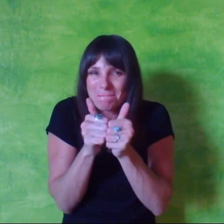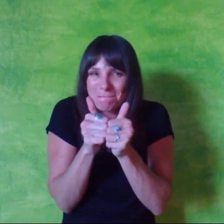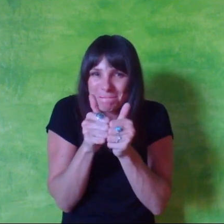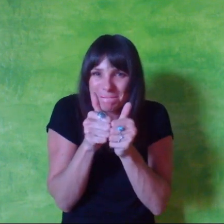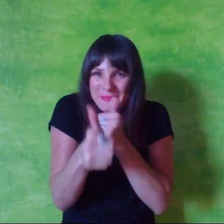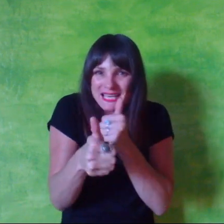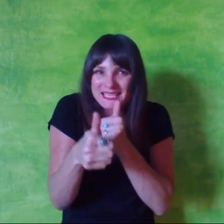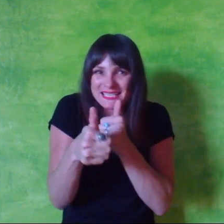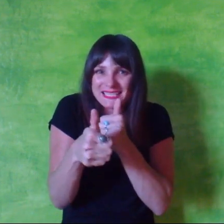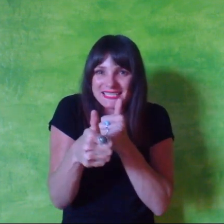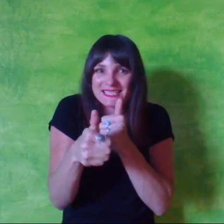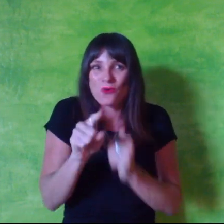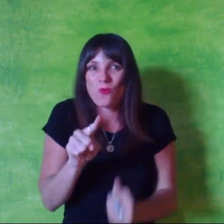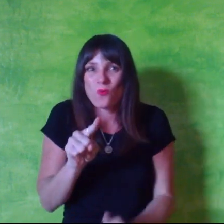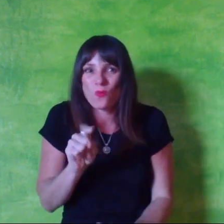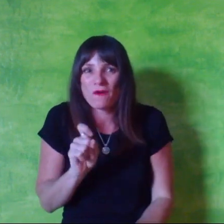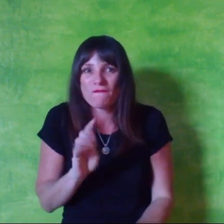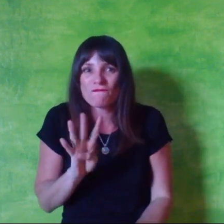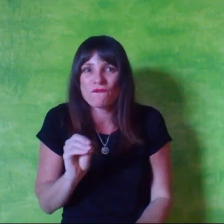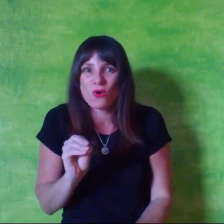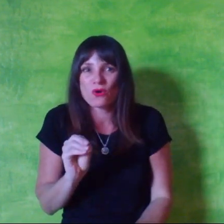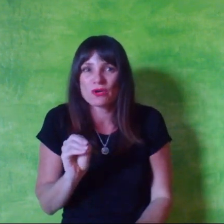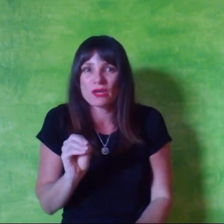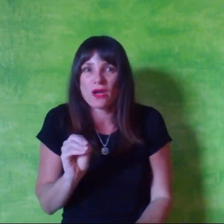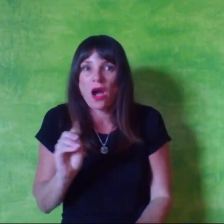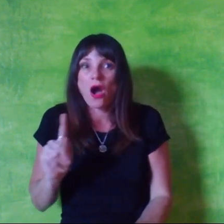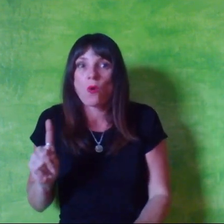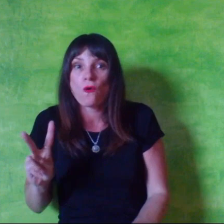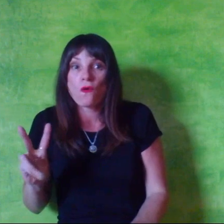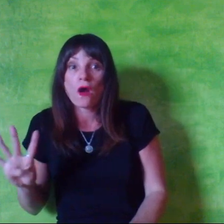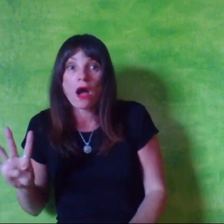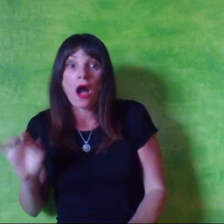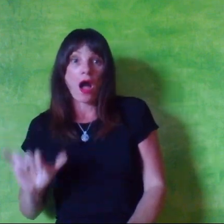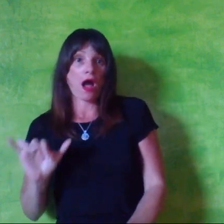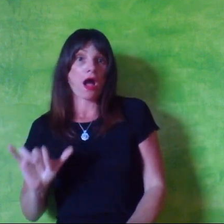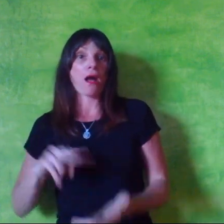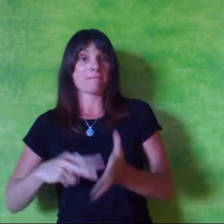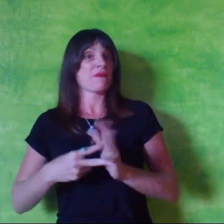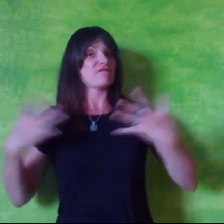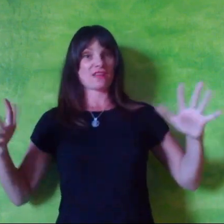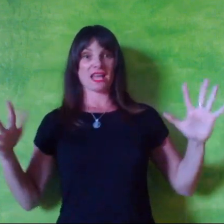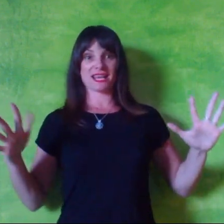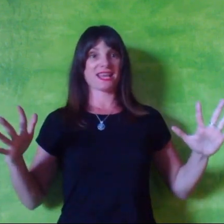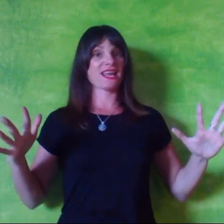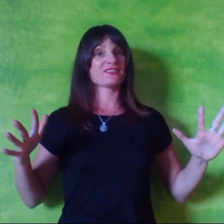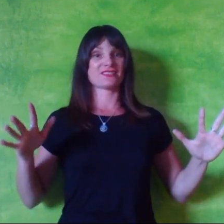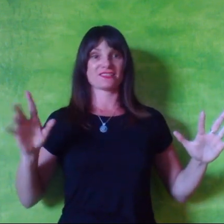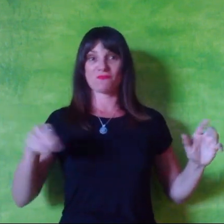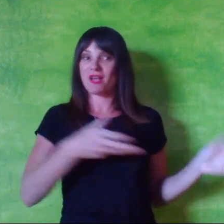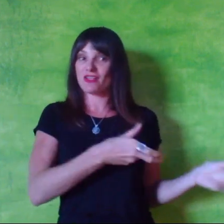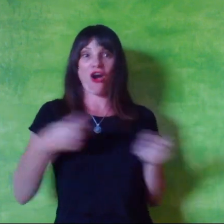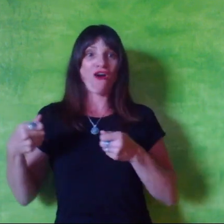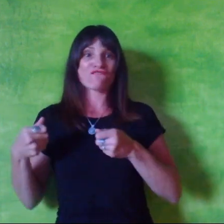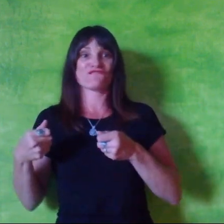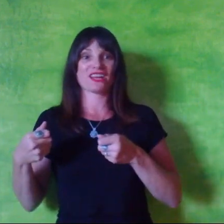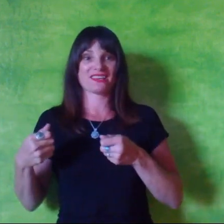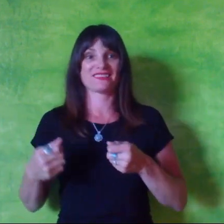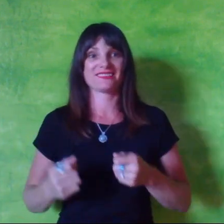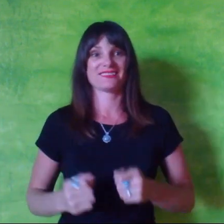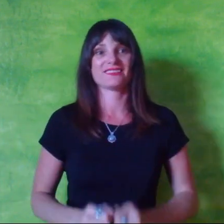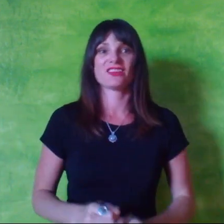145. Okay, that's done. We got to pull this guy. So we don't want to overcook it. Whatever you do, do not overcook your